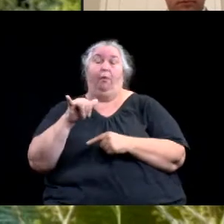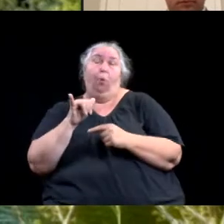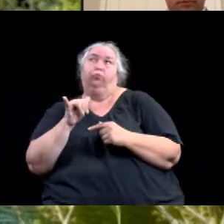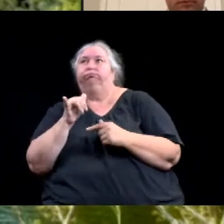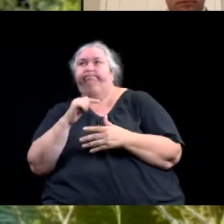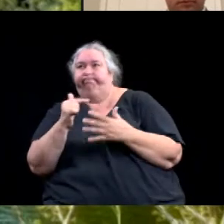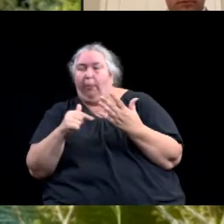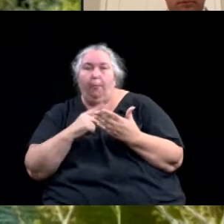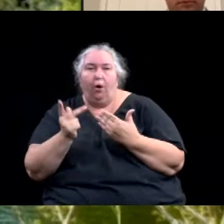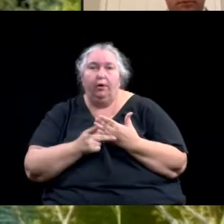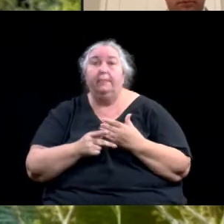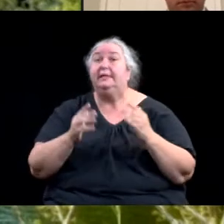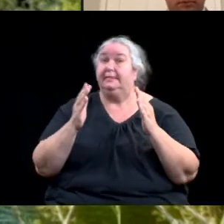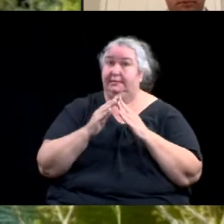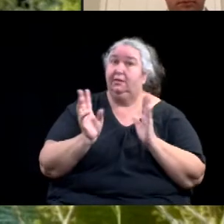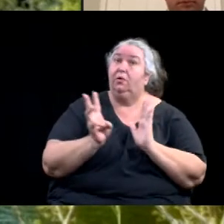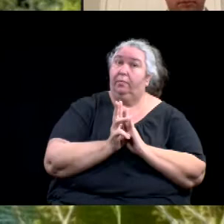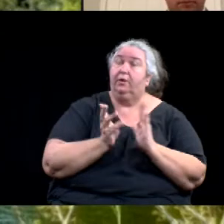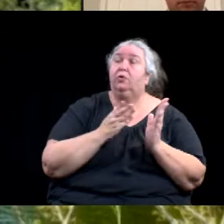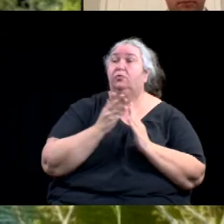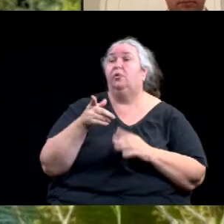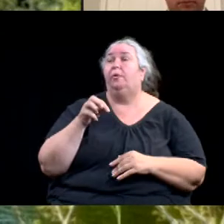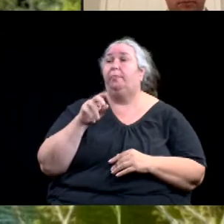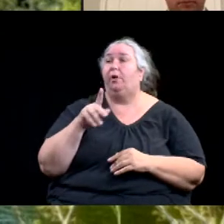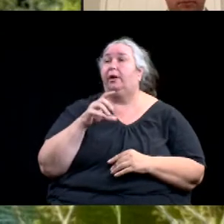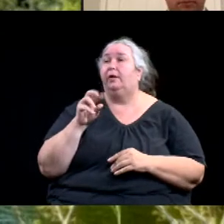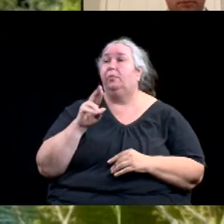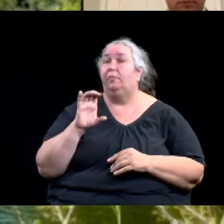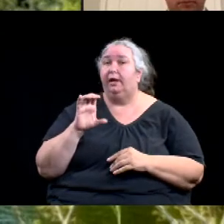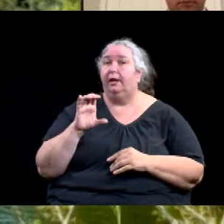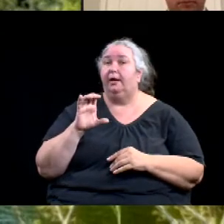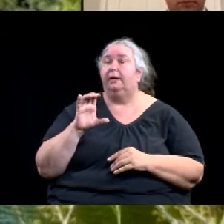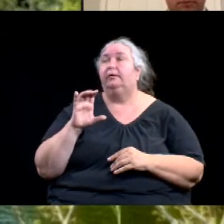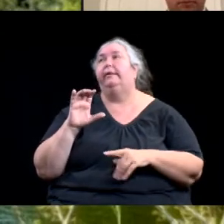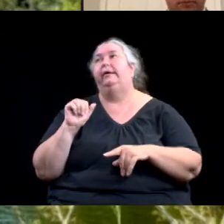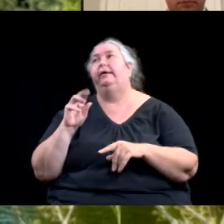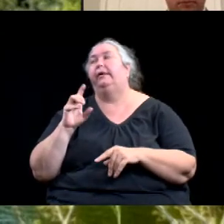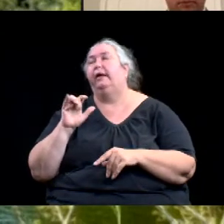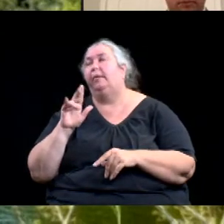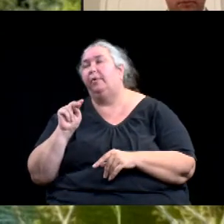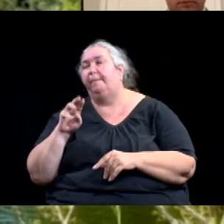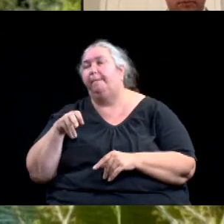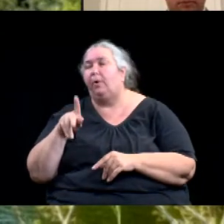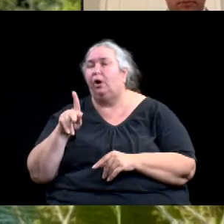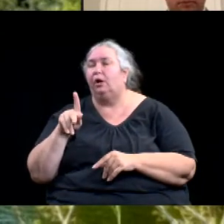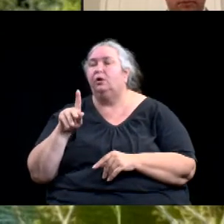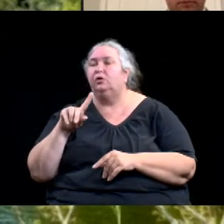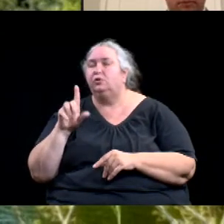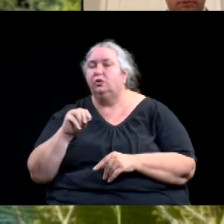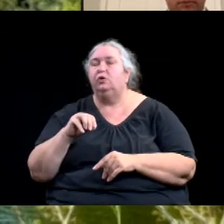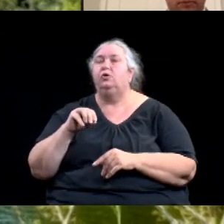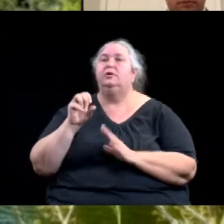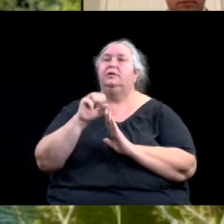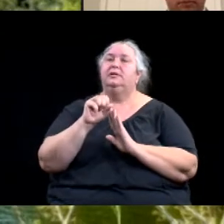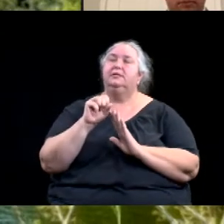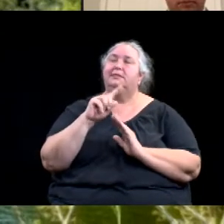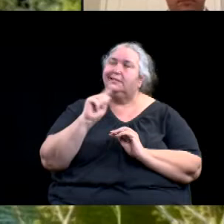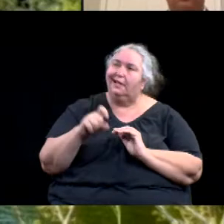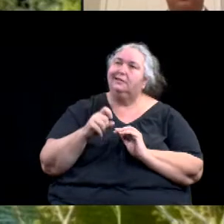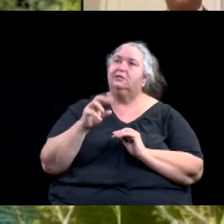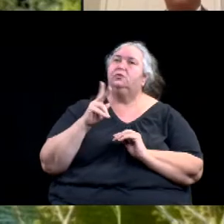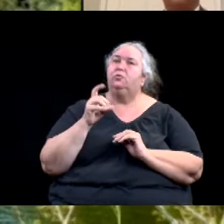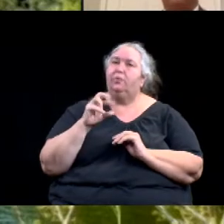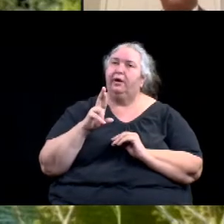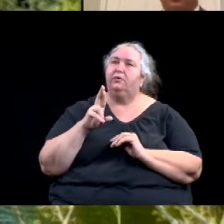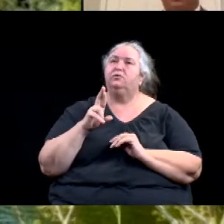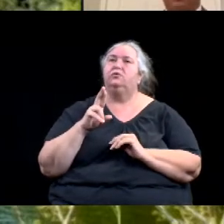Hall of Fame and Museum, provides youth programs that contribute to the overall and well-being of youth and families of the